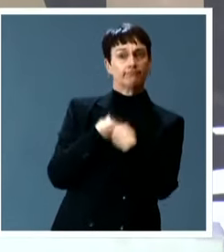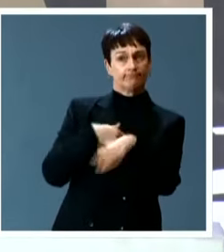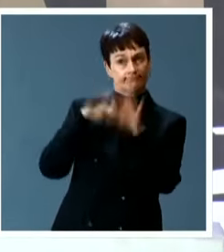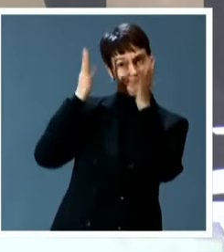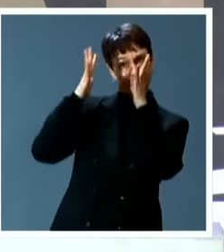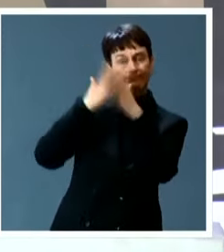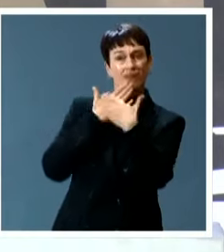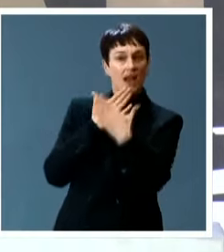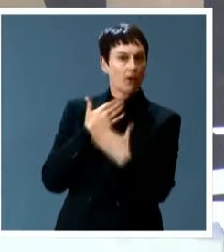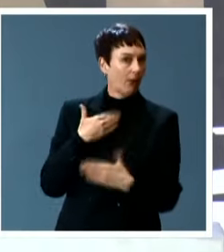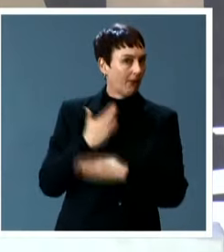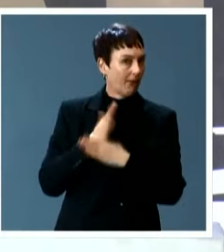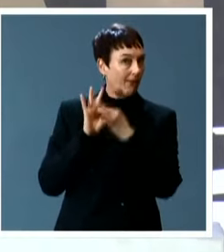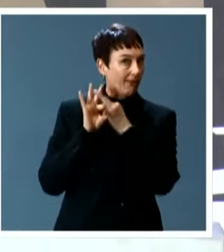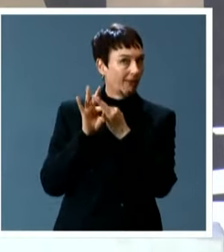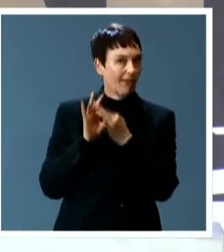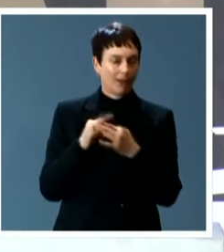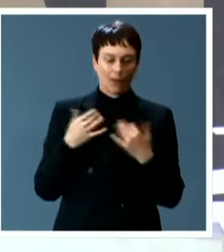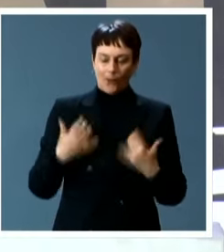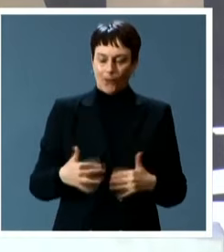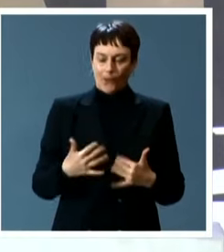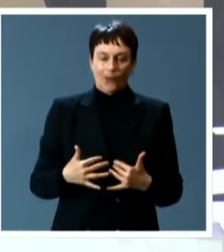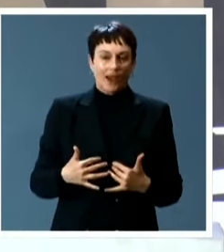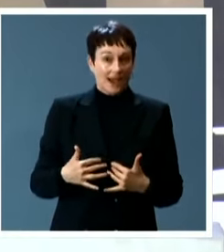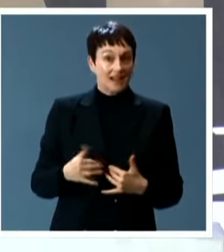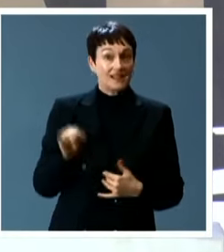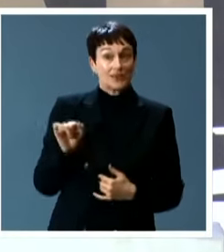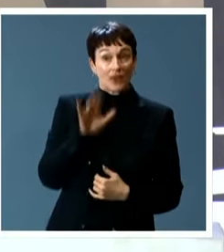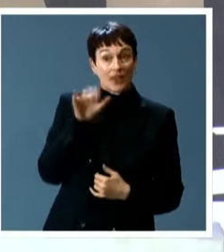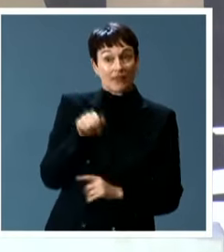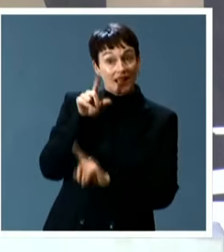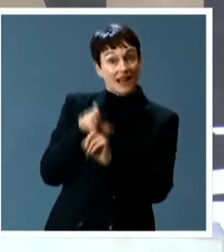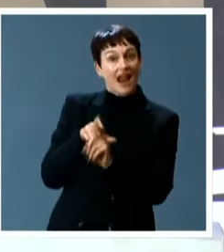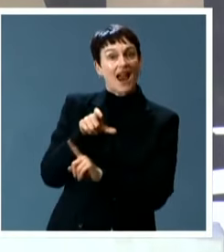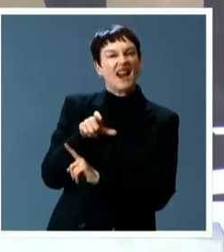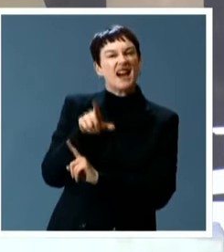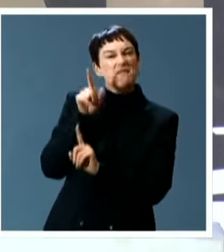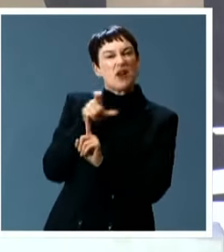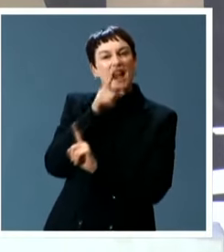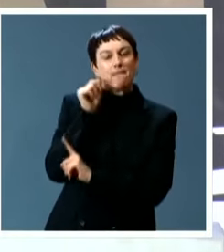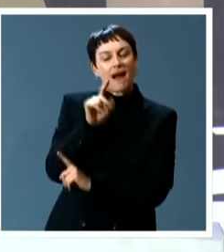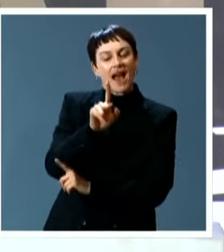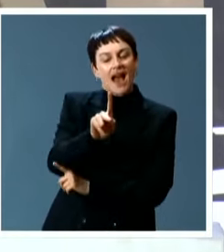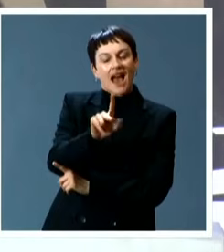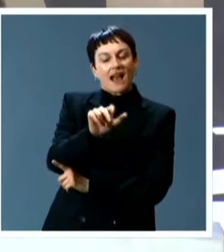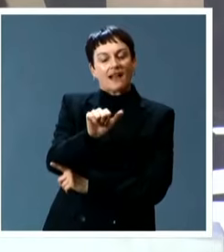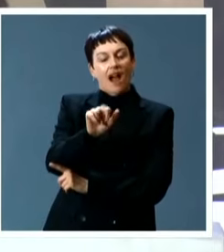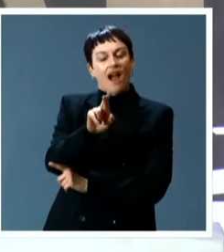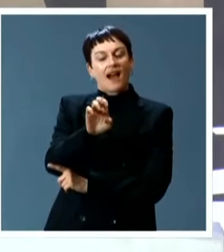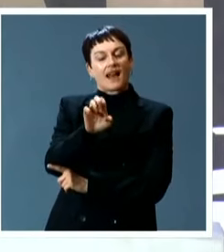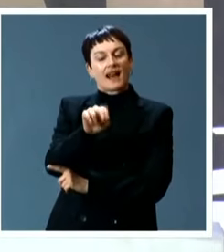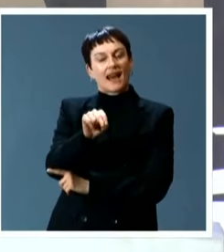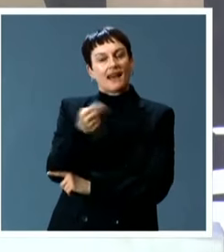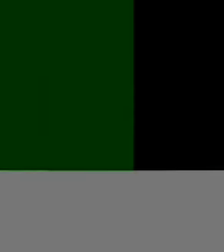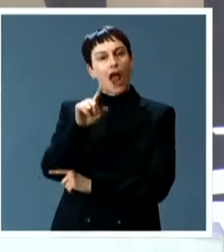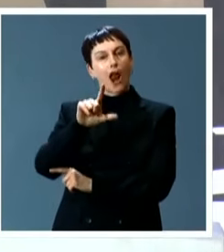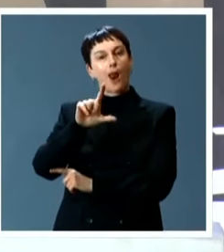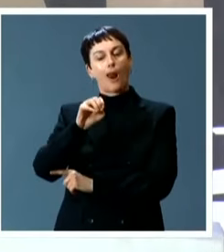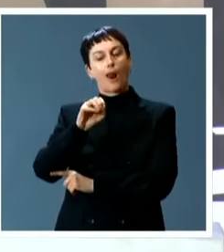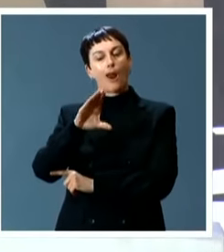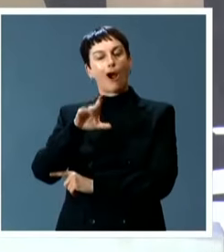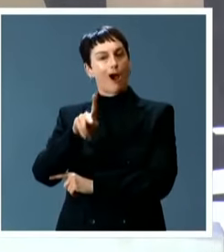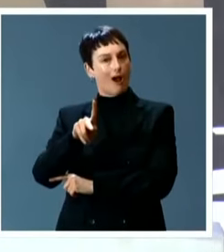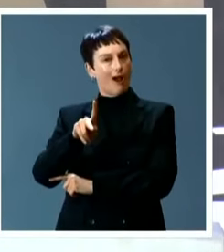them, especially our fellow South African, Ms. Karen Locke. The lecture has provided much food for